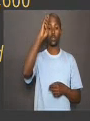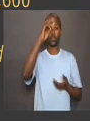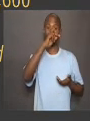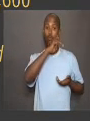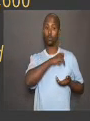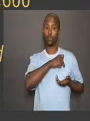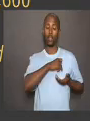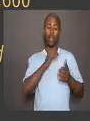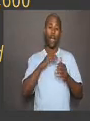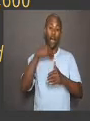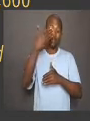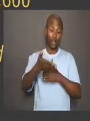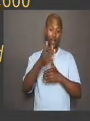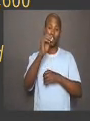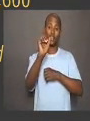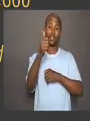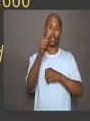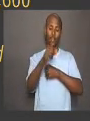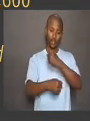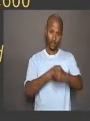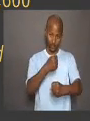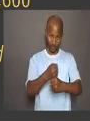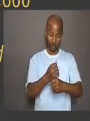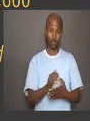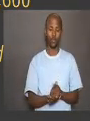wage after 10 years.